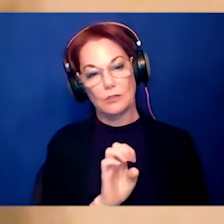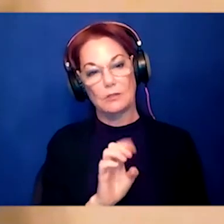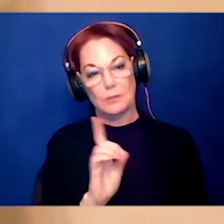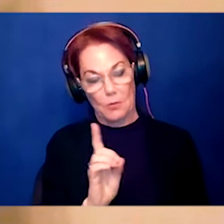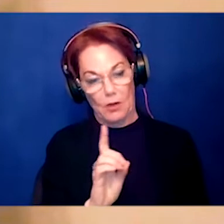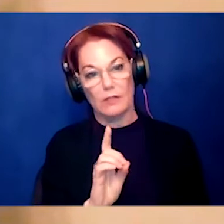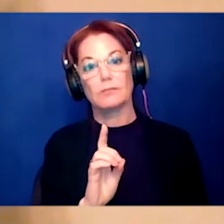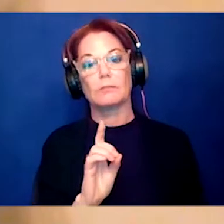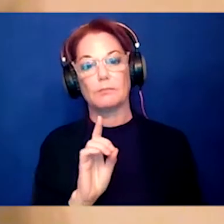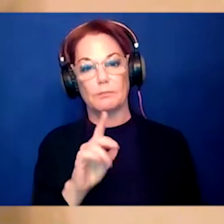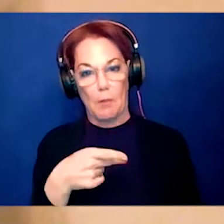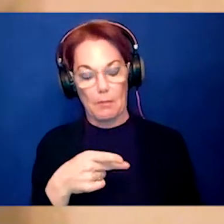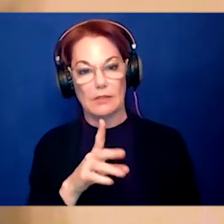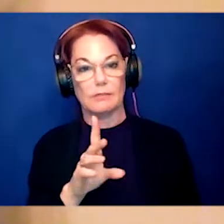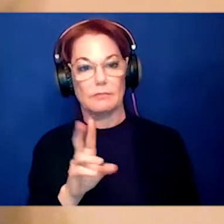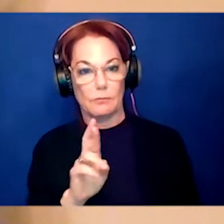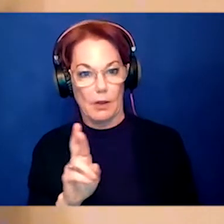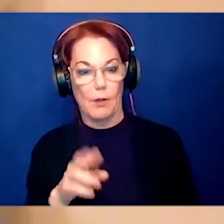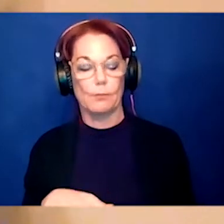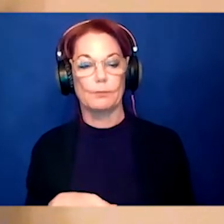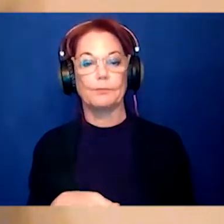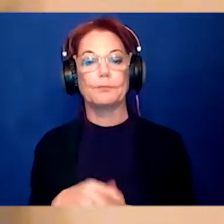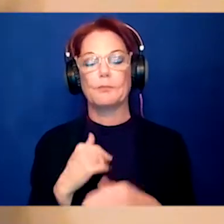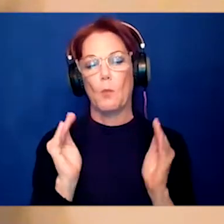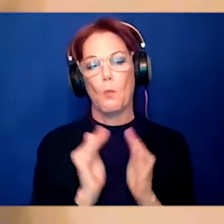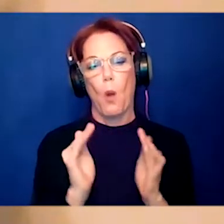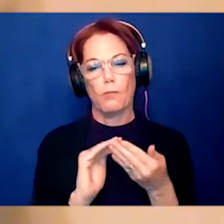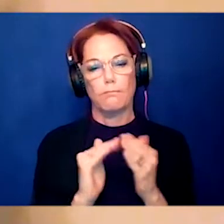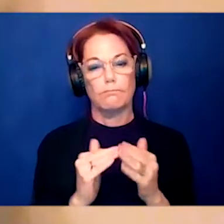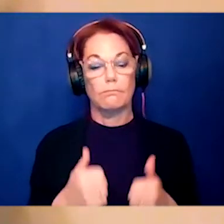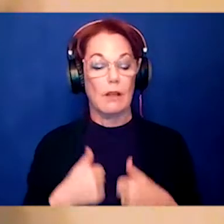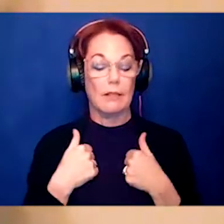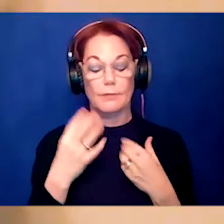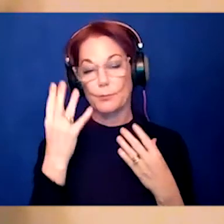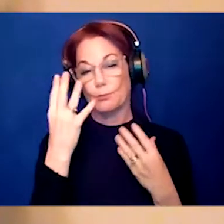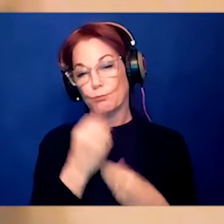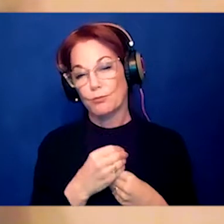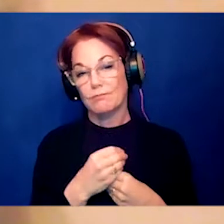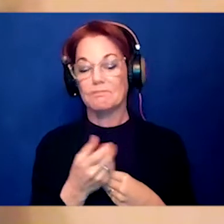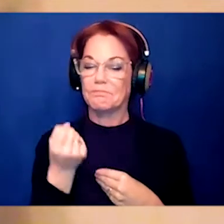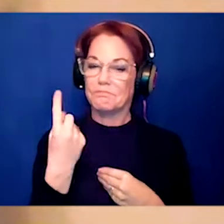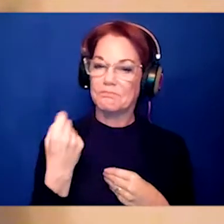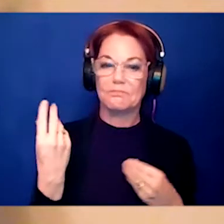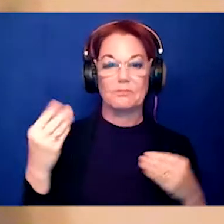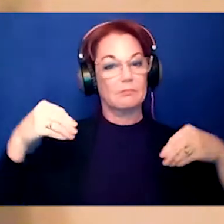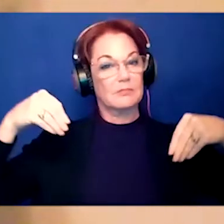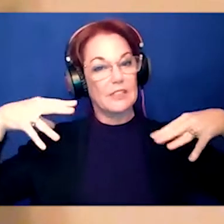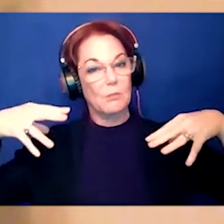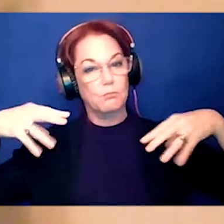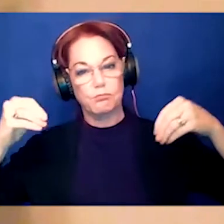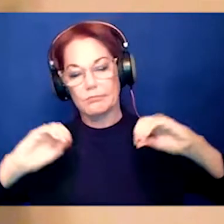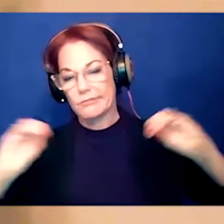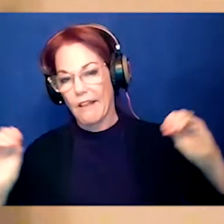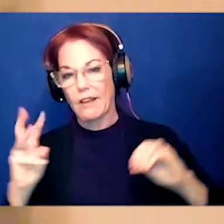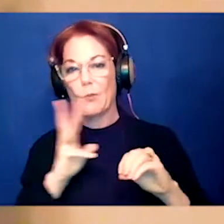very small village called Bikenke. Life was very beautiful. We didn't have electricity, we didn't have running